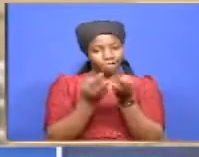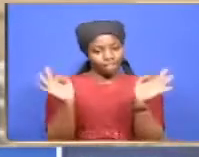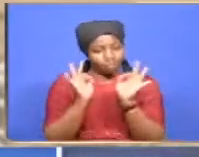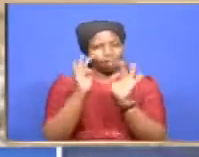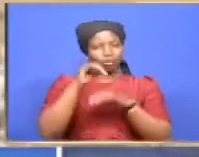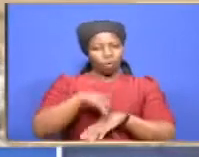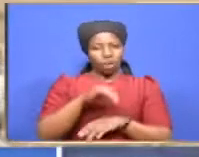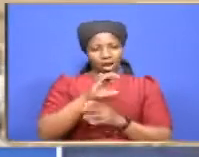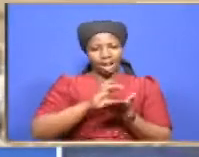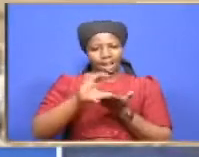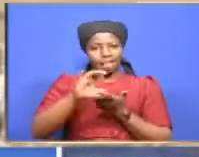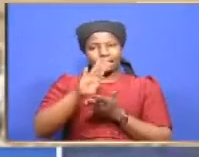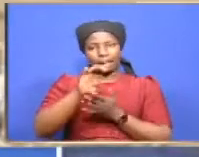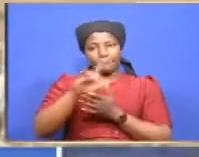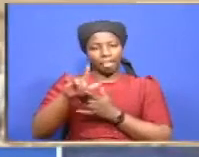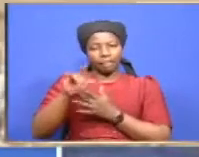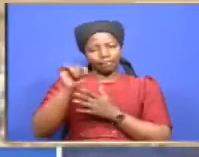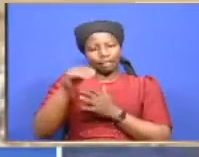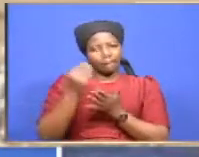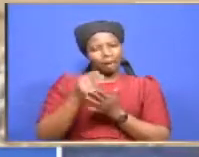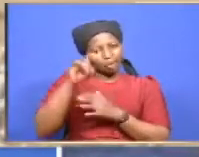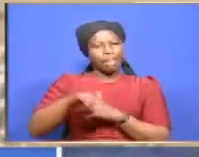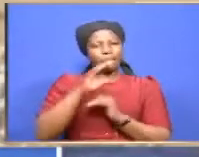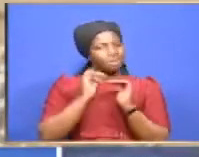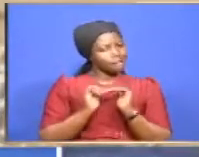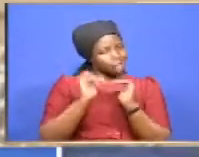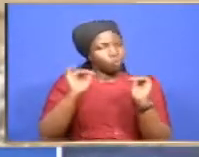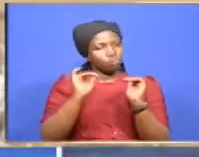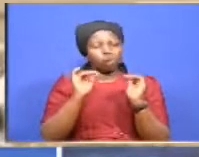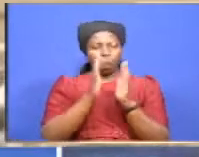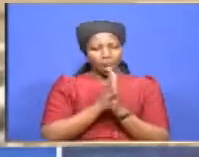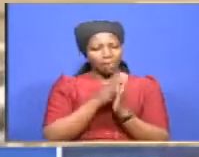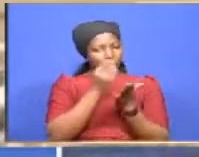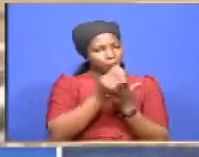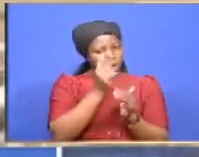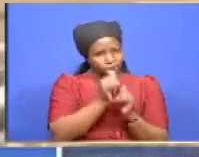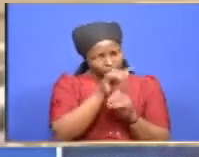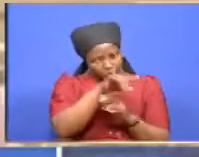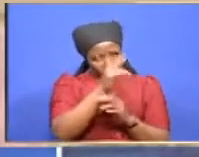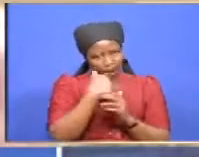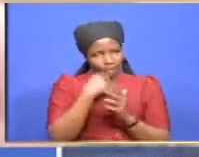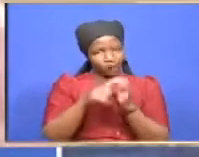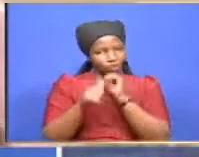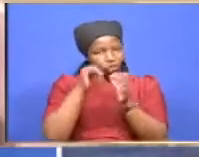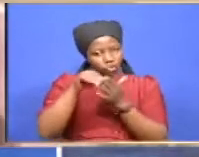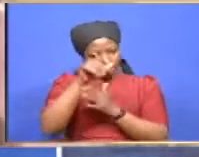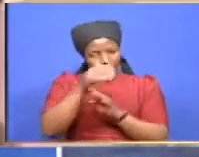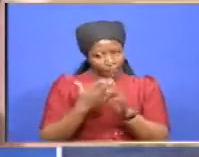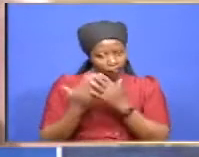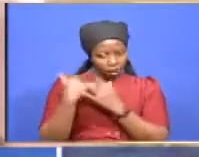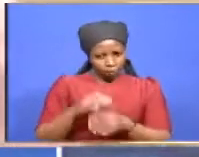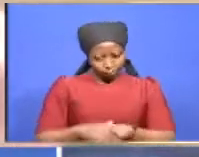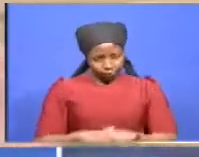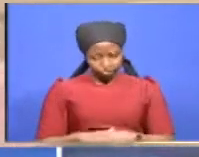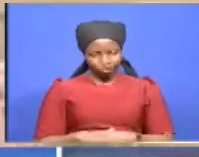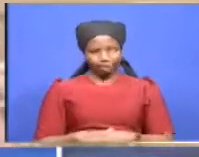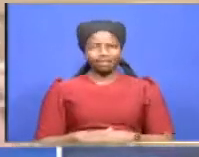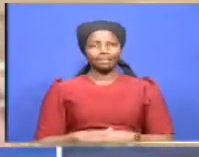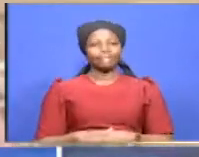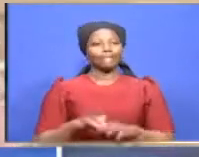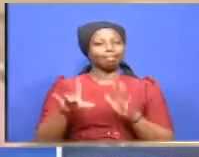then it should commiserate to the same amount. Whereby their defense lawyer Esmeralda also spoke to the same amount, saying